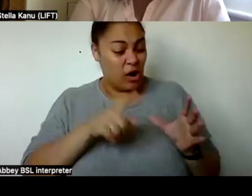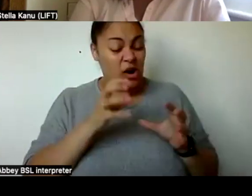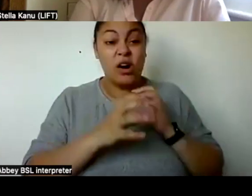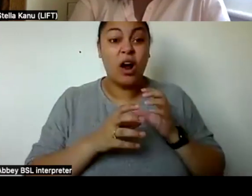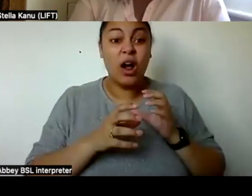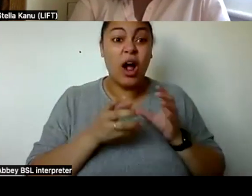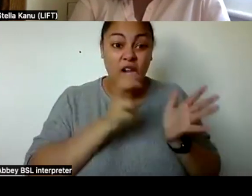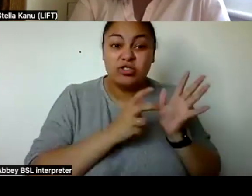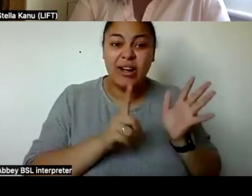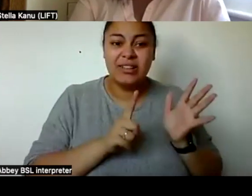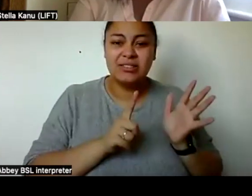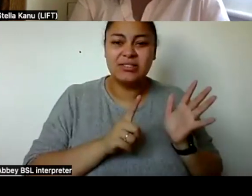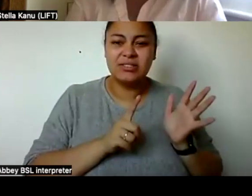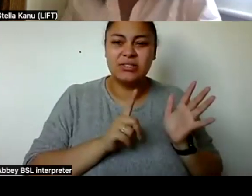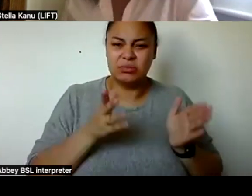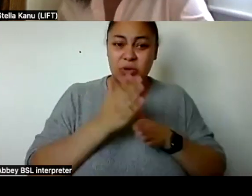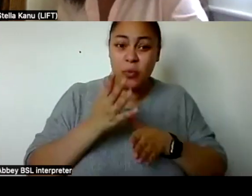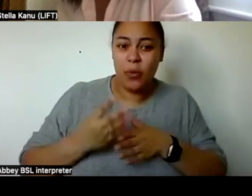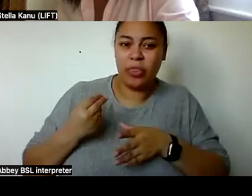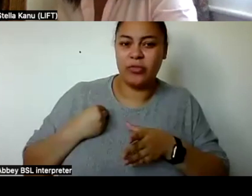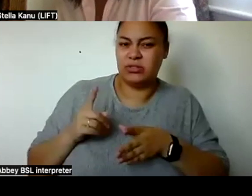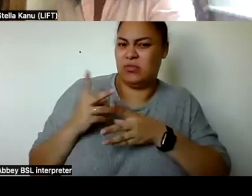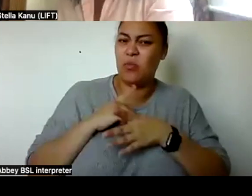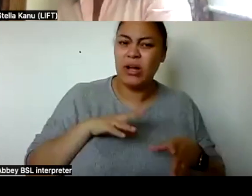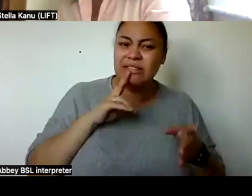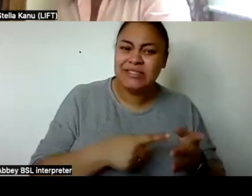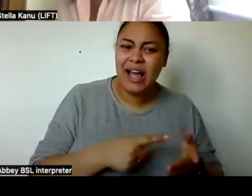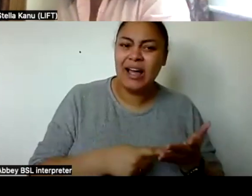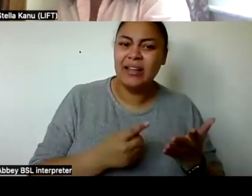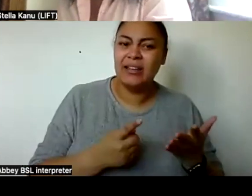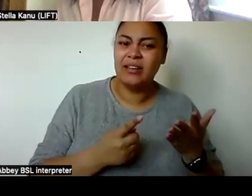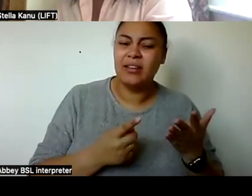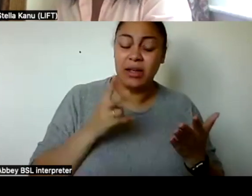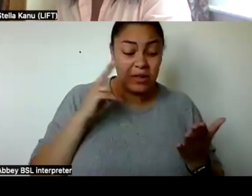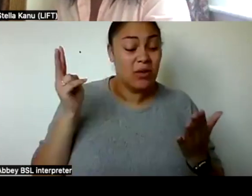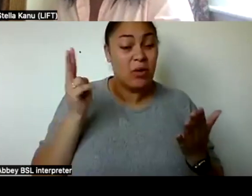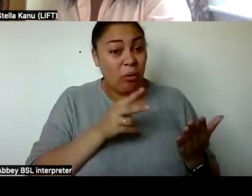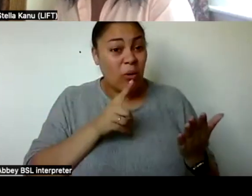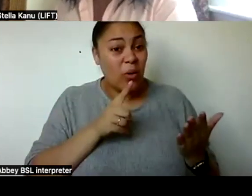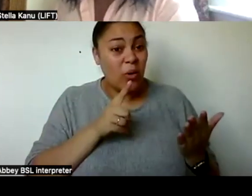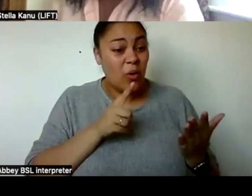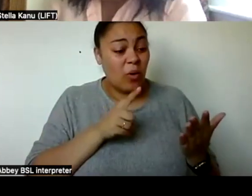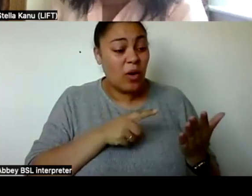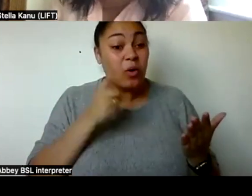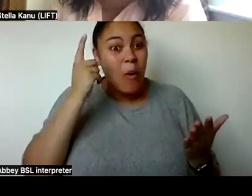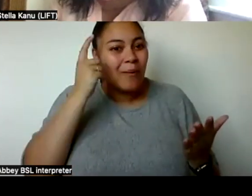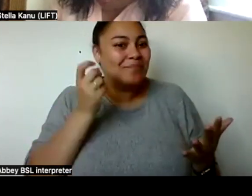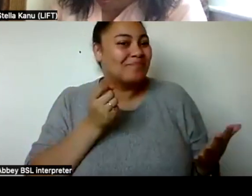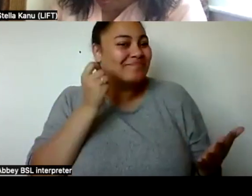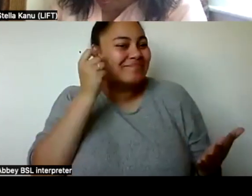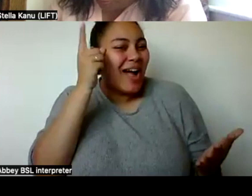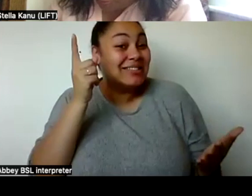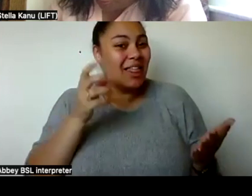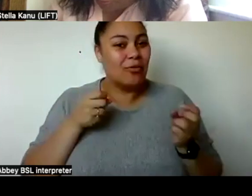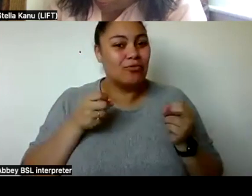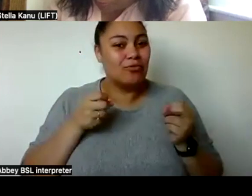were working with us? What would it need to say? What would, if you were looking at your ideal role in a newspaper